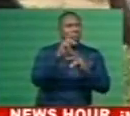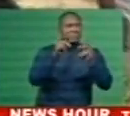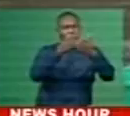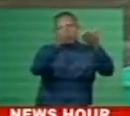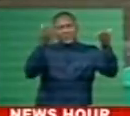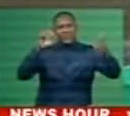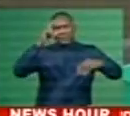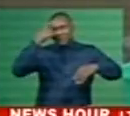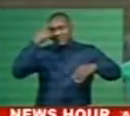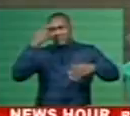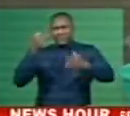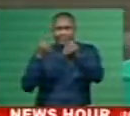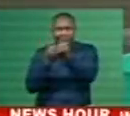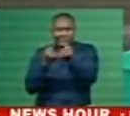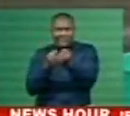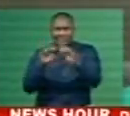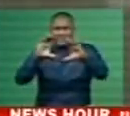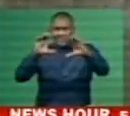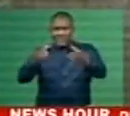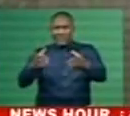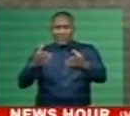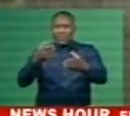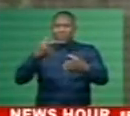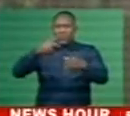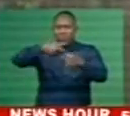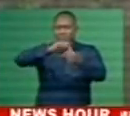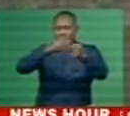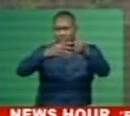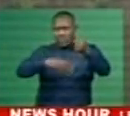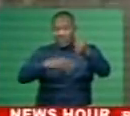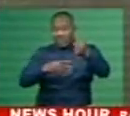bodies and to government to support Aveme Beme with pipe-borne water.